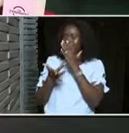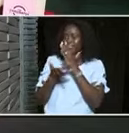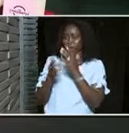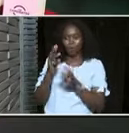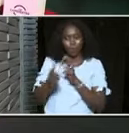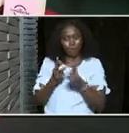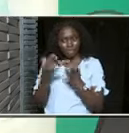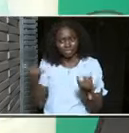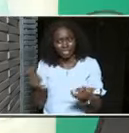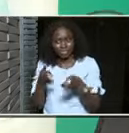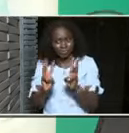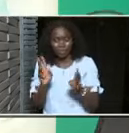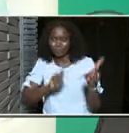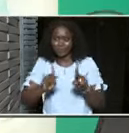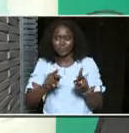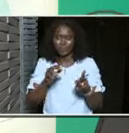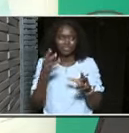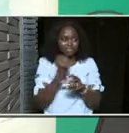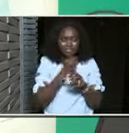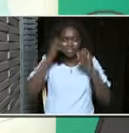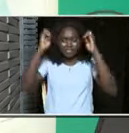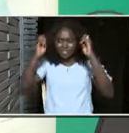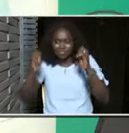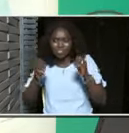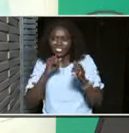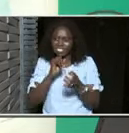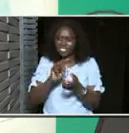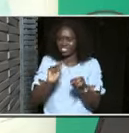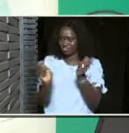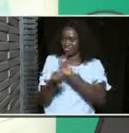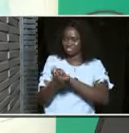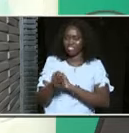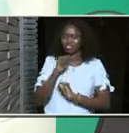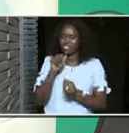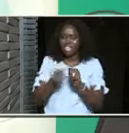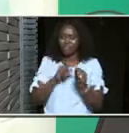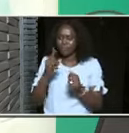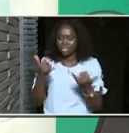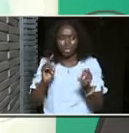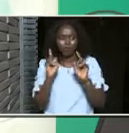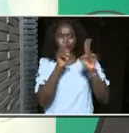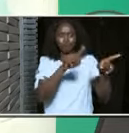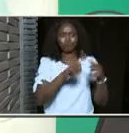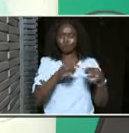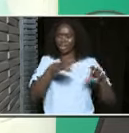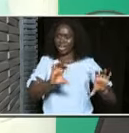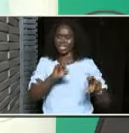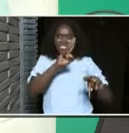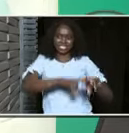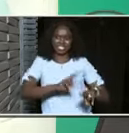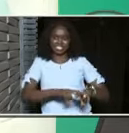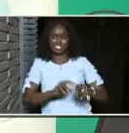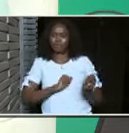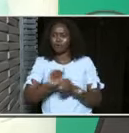and the way people are getting educated is shifting. Not everybody now goes to a classroom, for example, to sit to